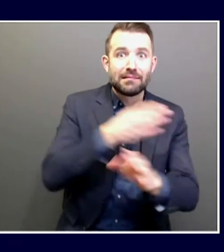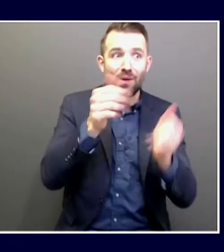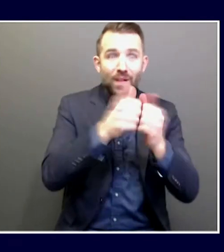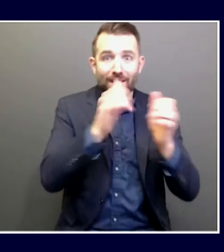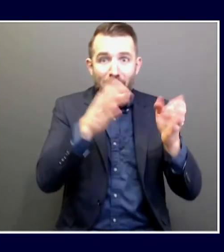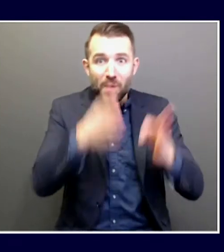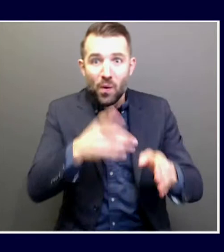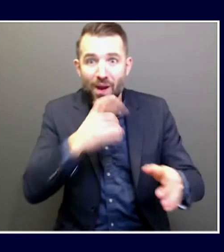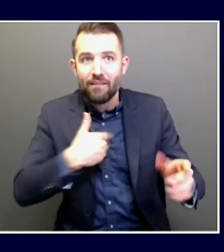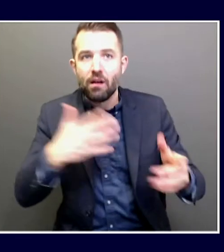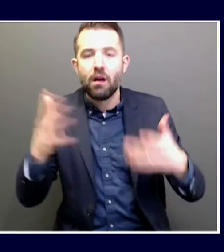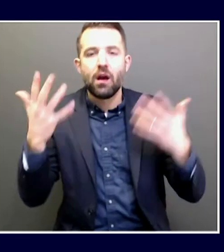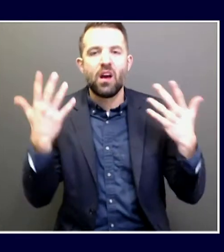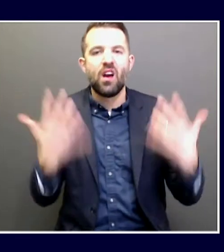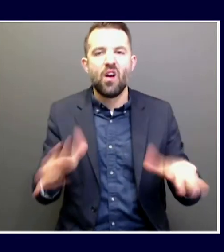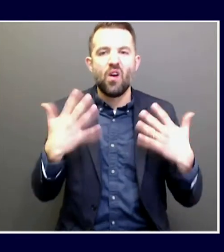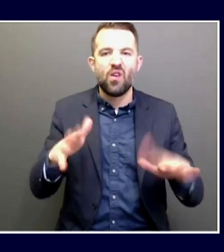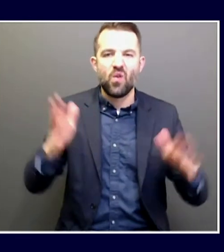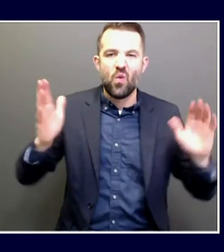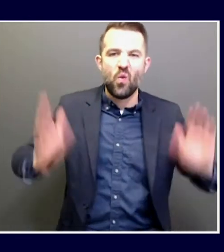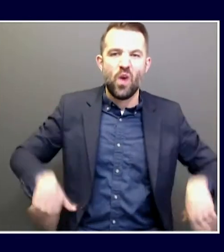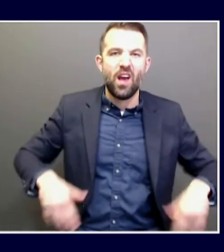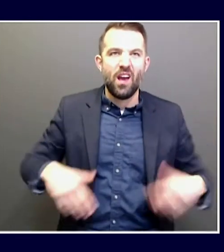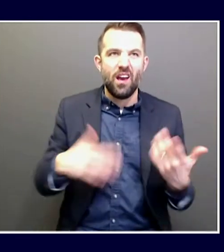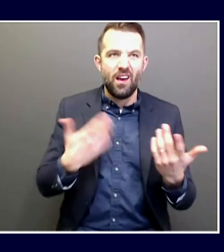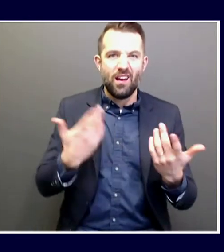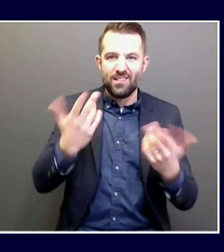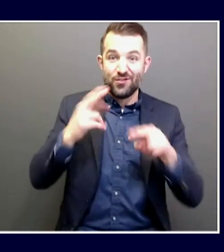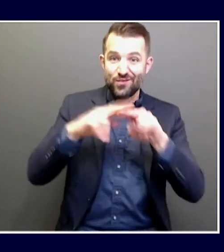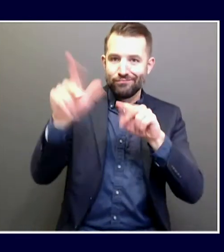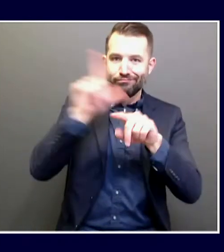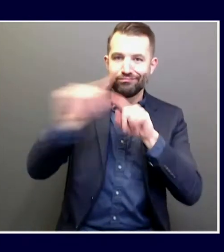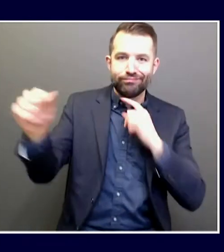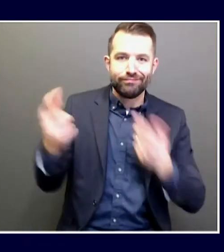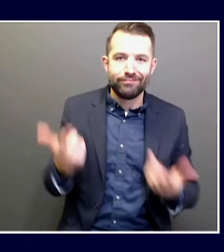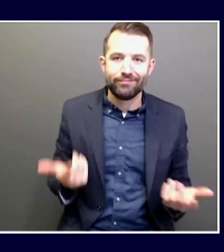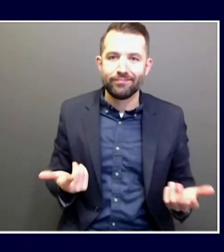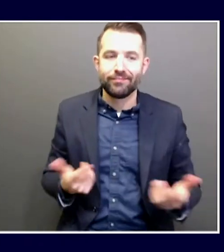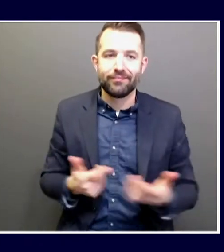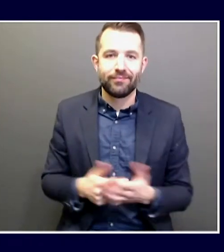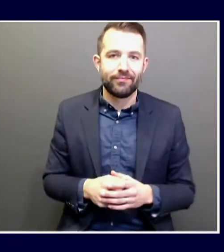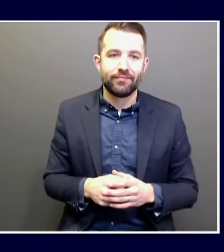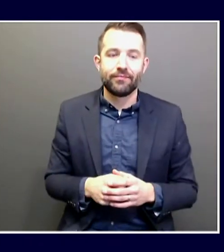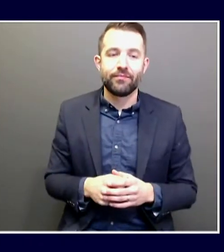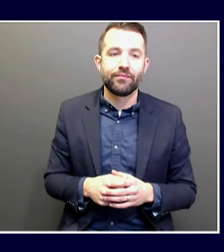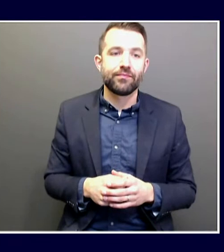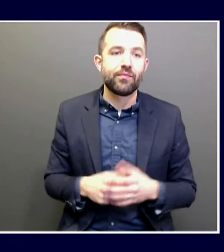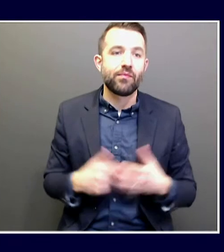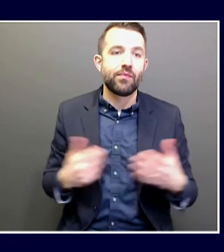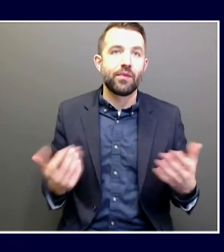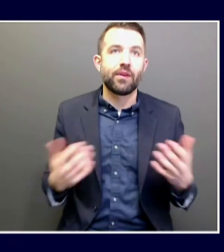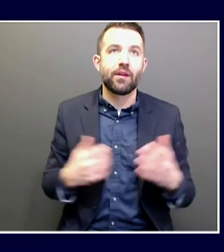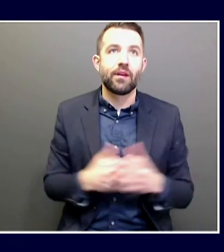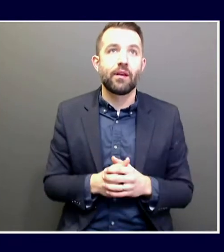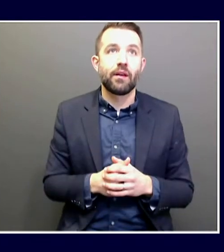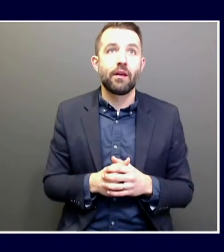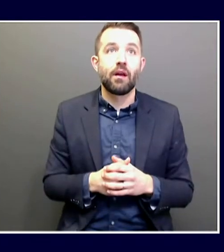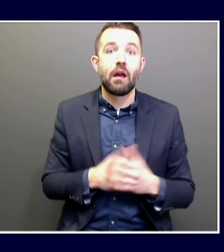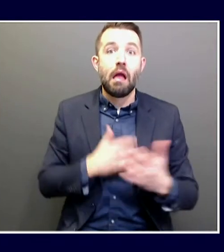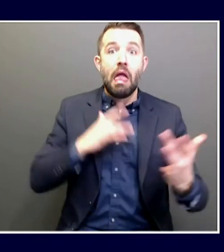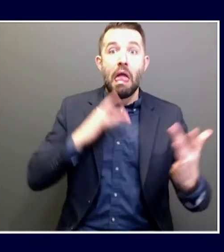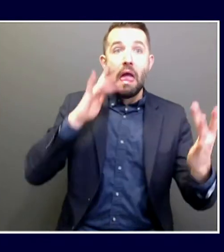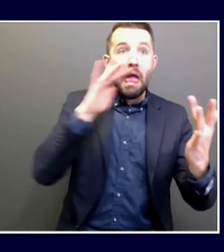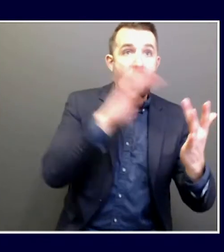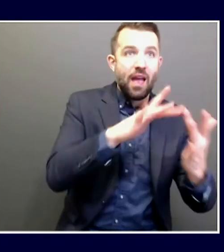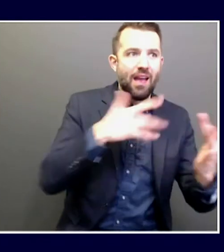a bicycle. The train is long gone from the station by the time you even get your helmet on.